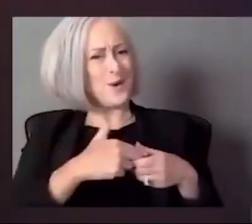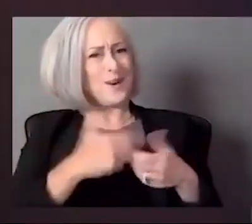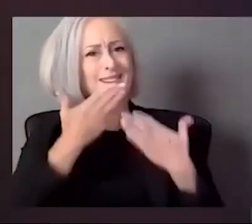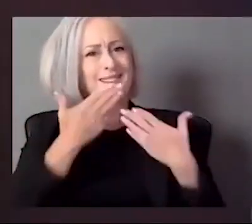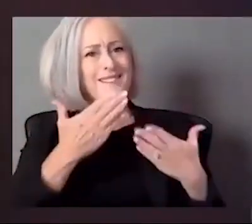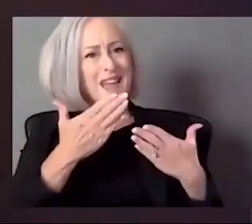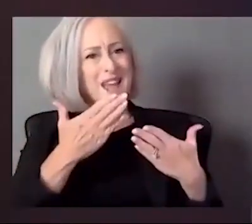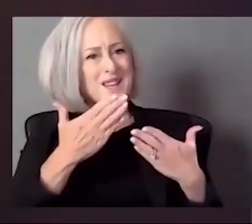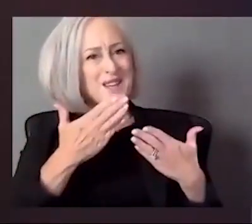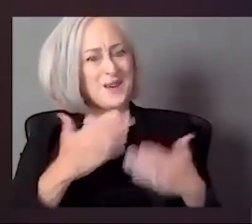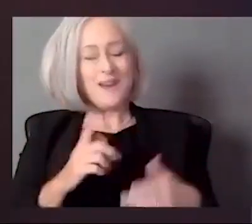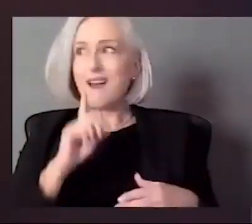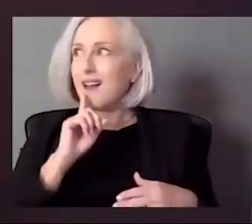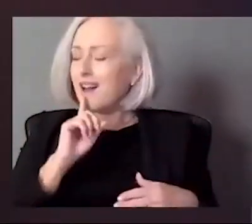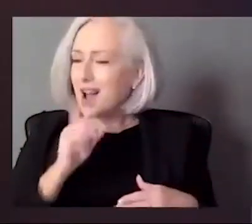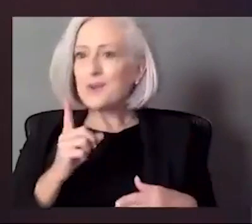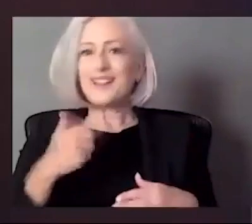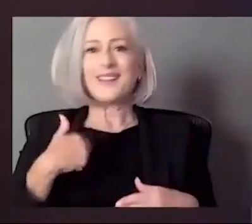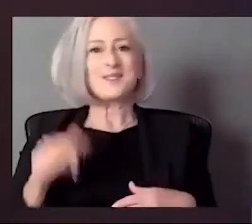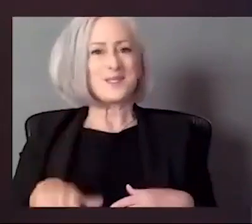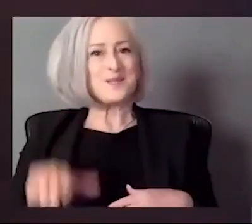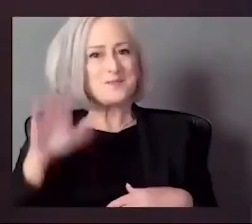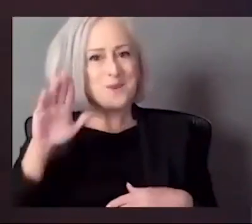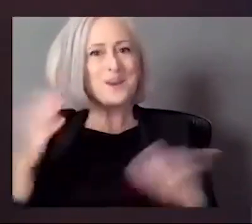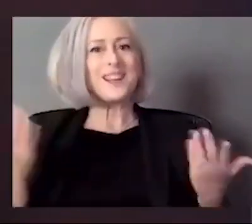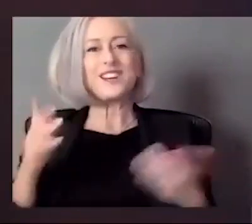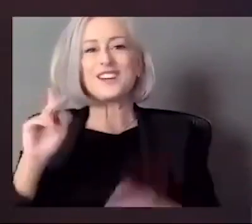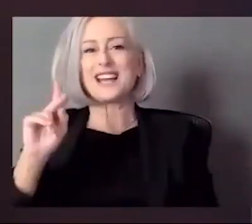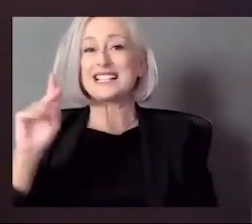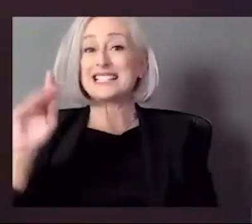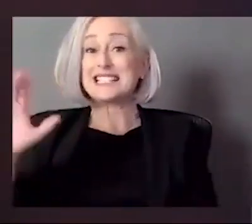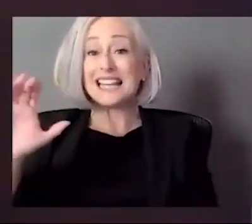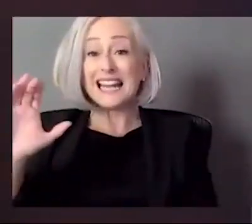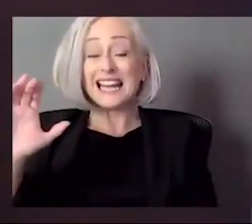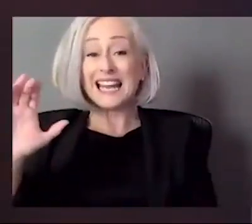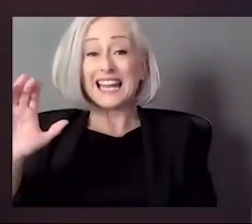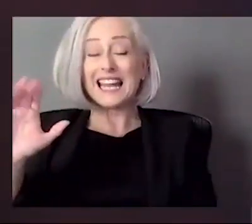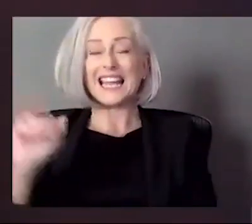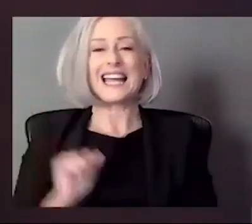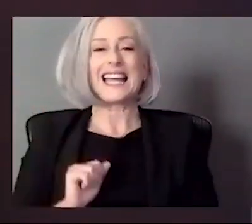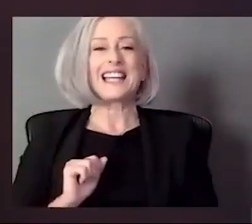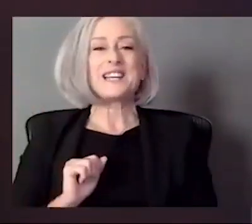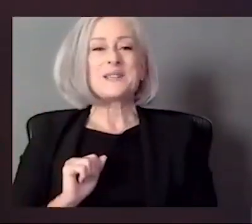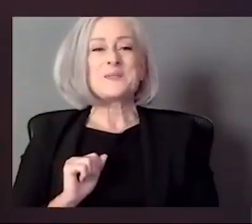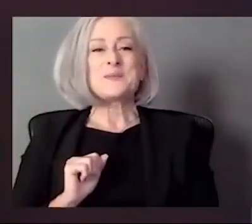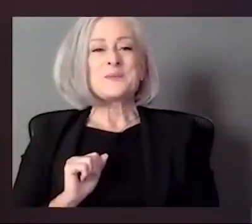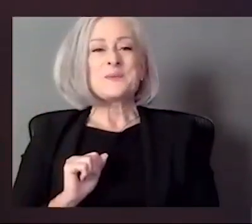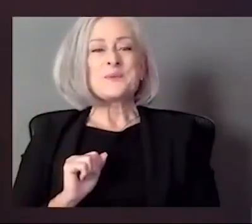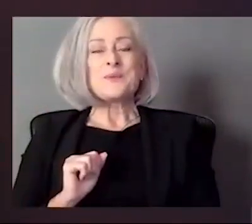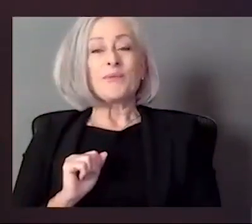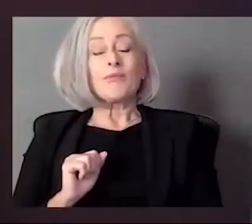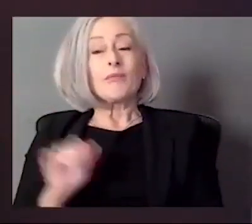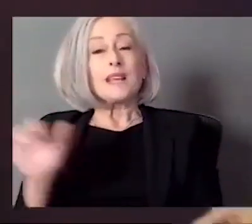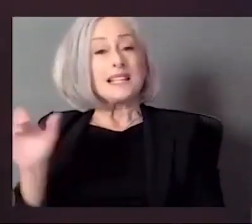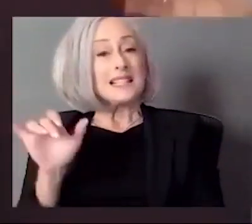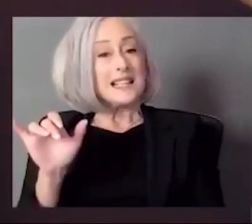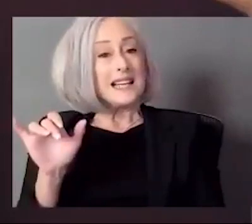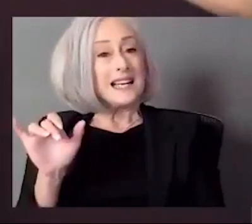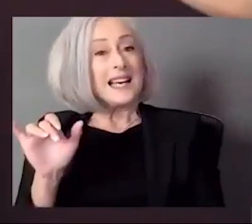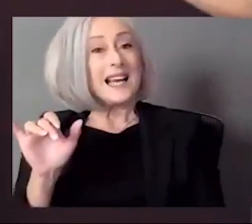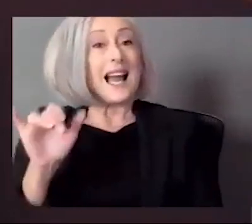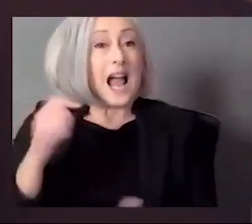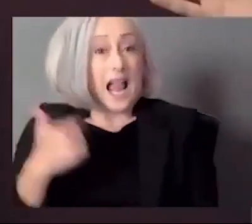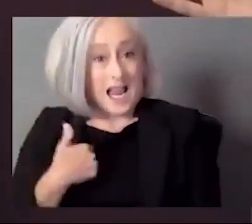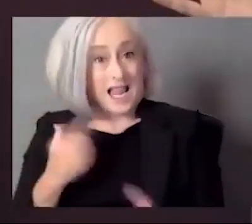I am. I was born and raised right here in Kansas City. And unlike you, I went to Shawnee